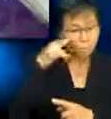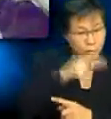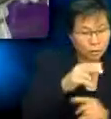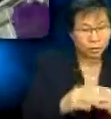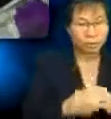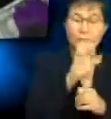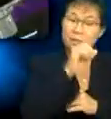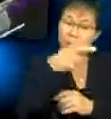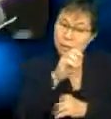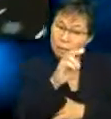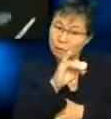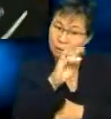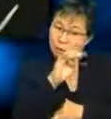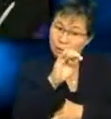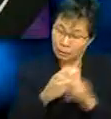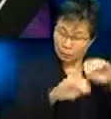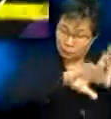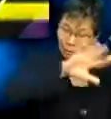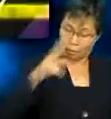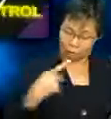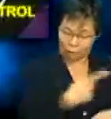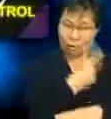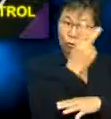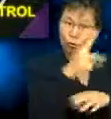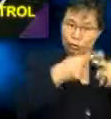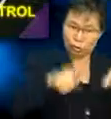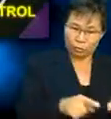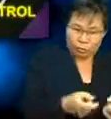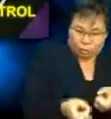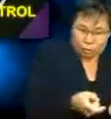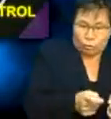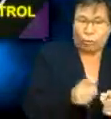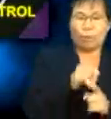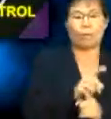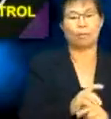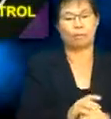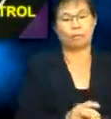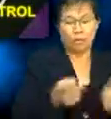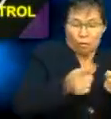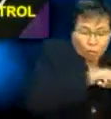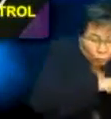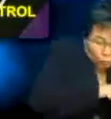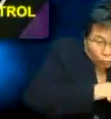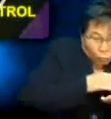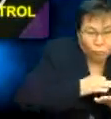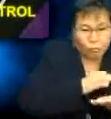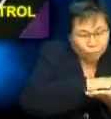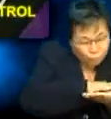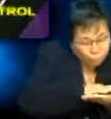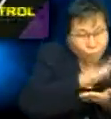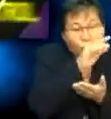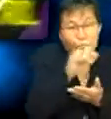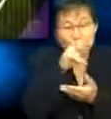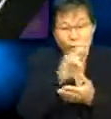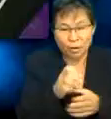specimen clearly, we have 2 different control points. They are the fine control adjustment knob